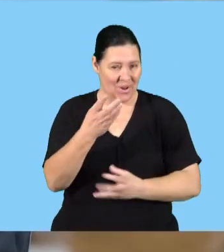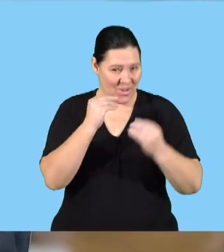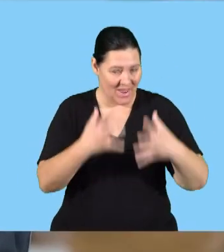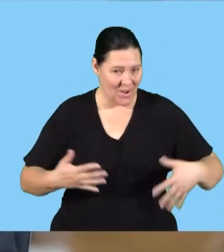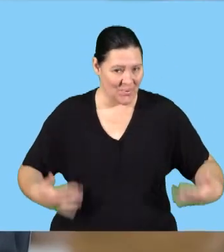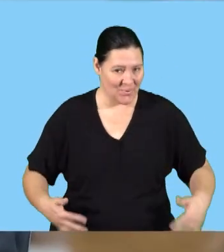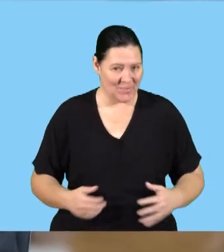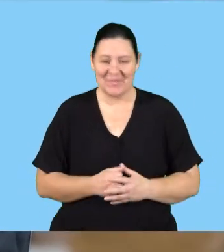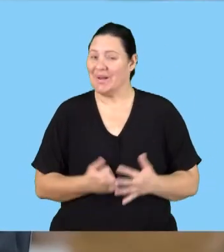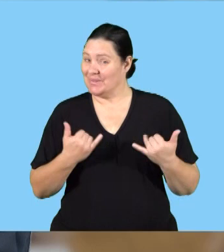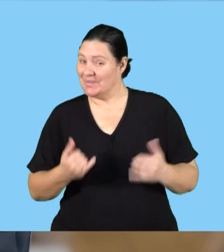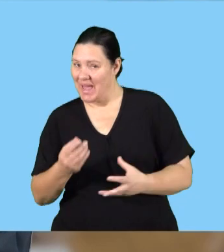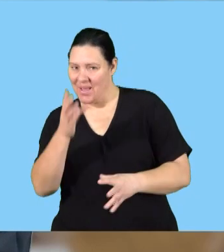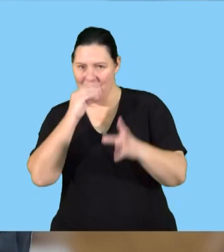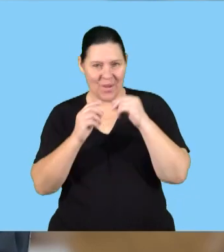viewers.